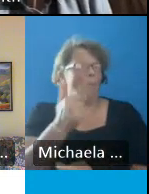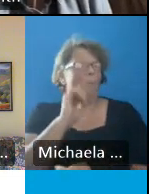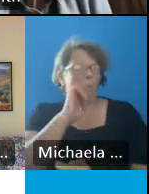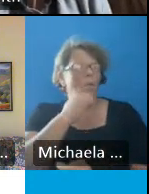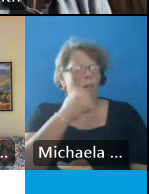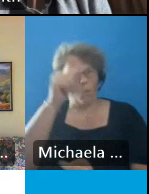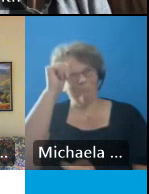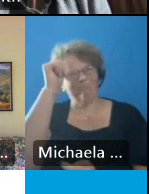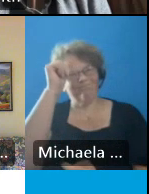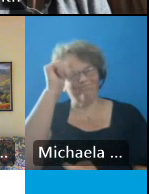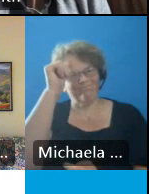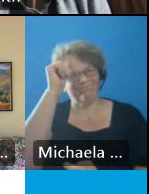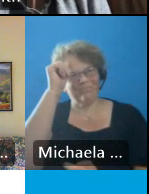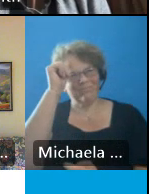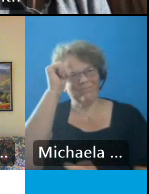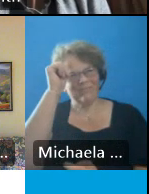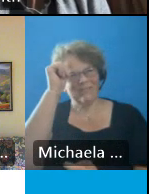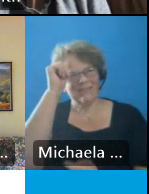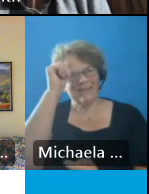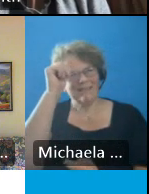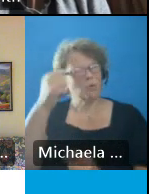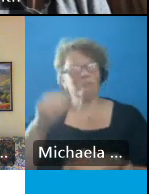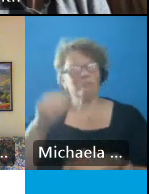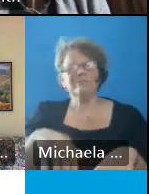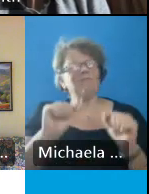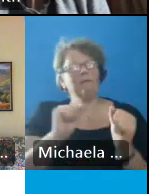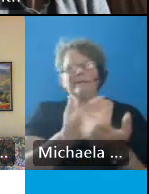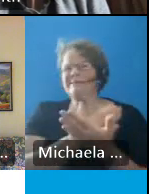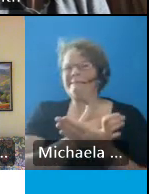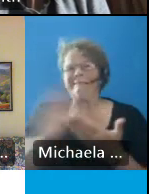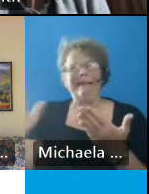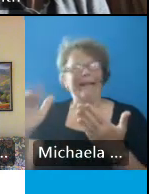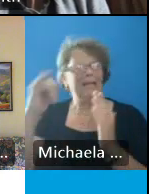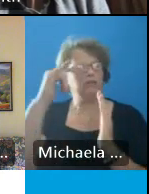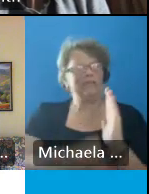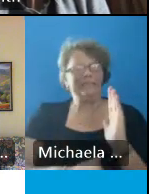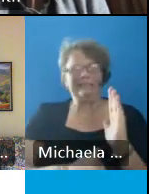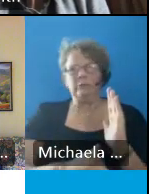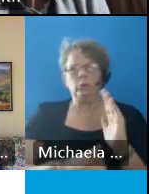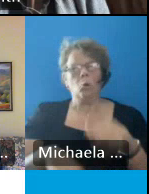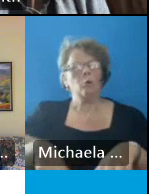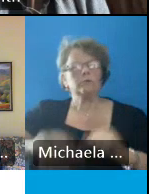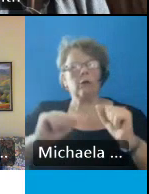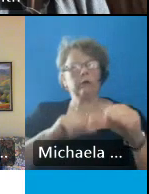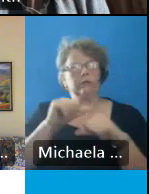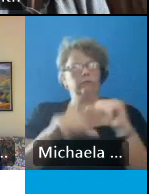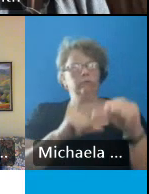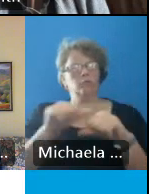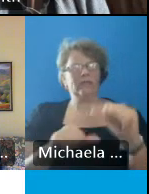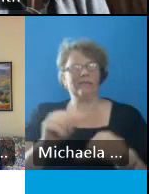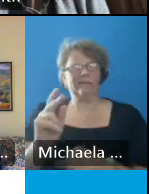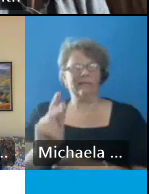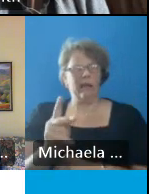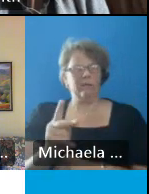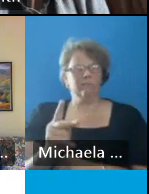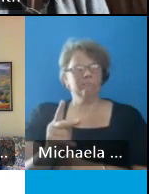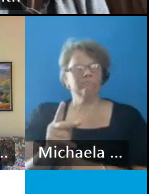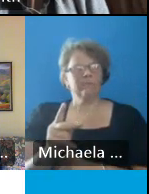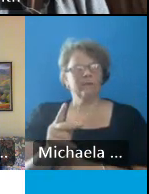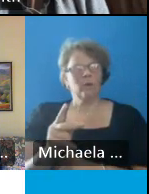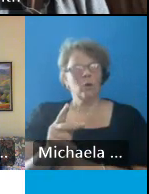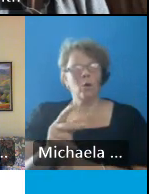very much not started from a blank sheet here or started a process again. You may be aware that we've already got